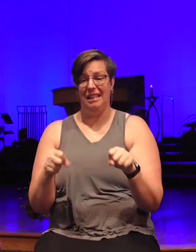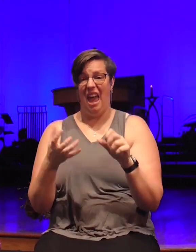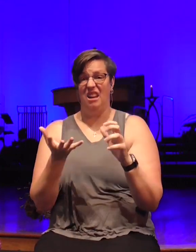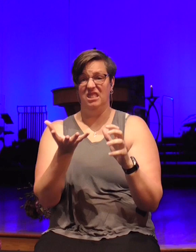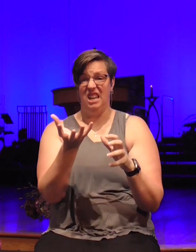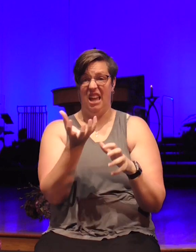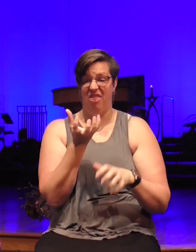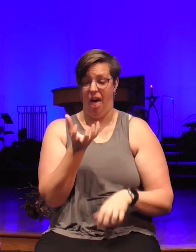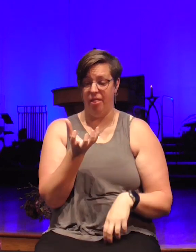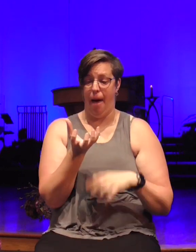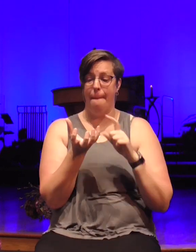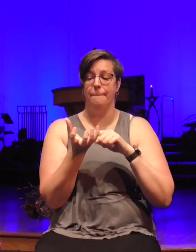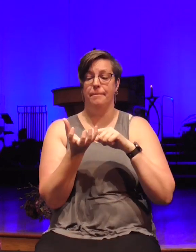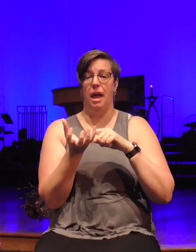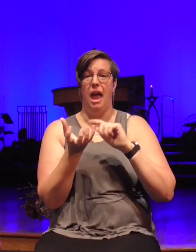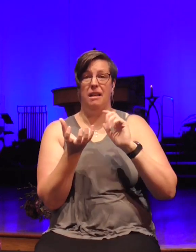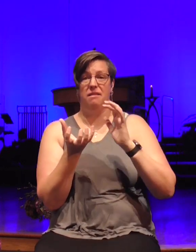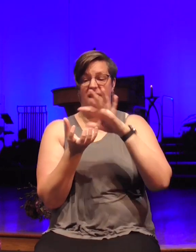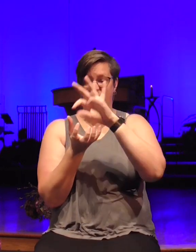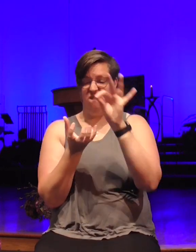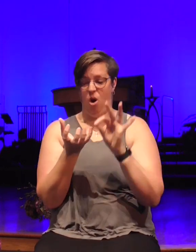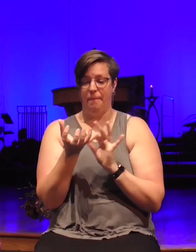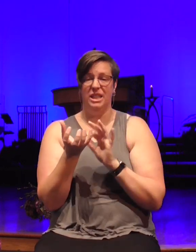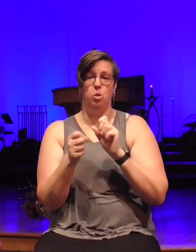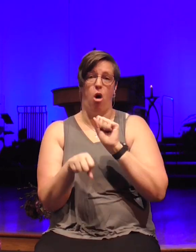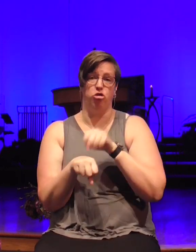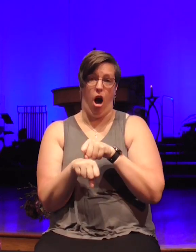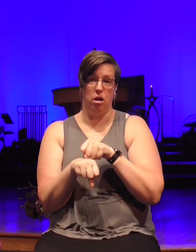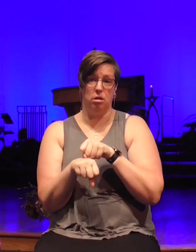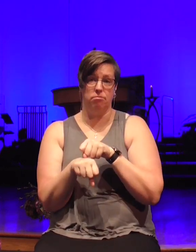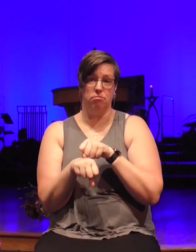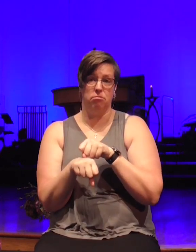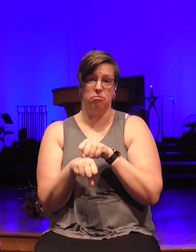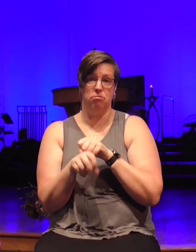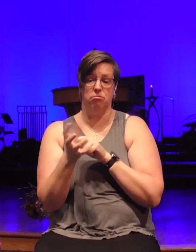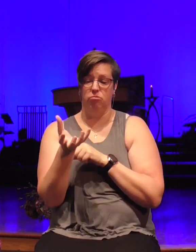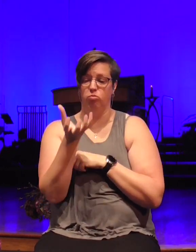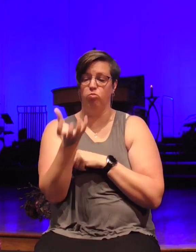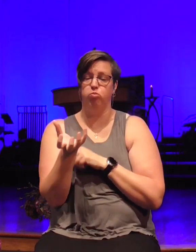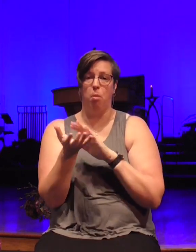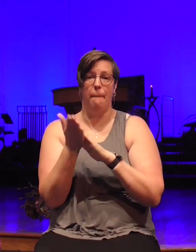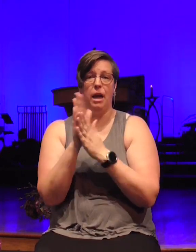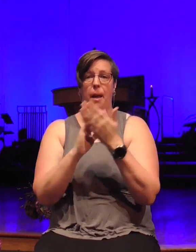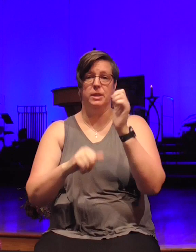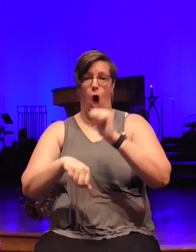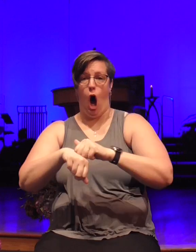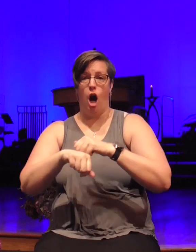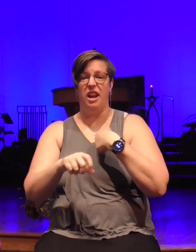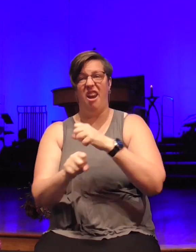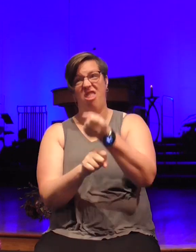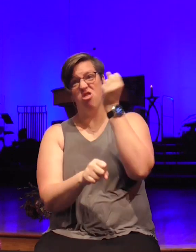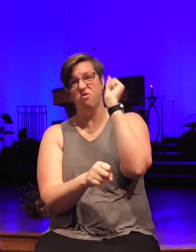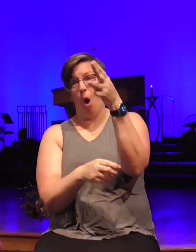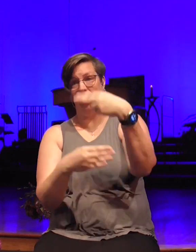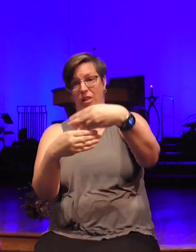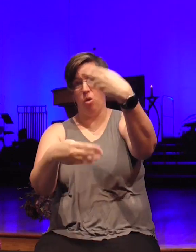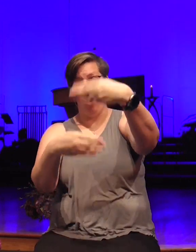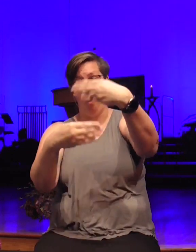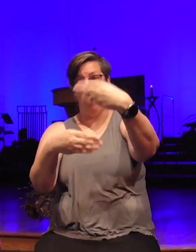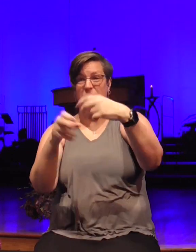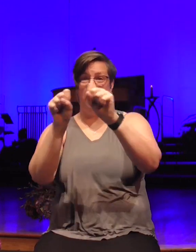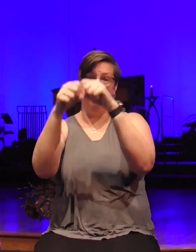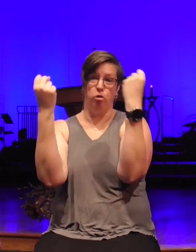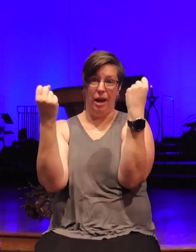of clay and form and fashion it into a rock and have it get a hard and throw it through a window and break a window,